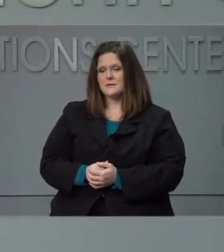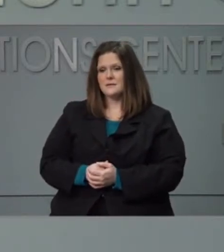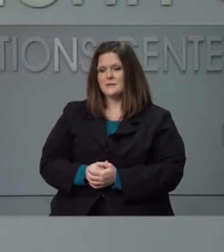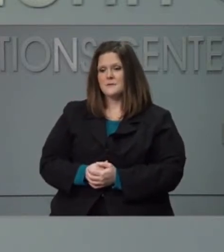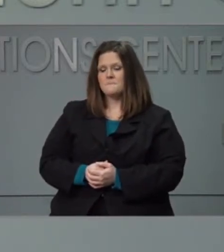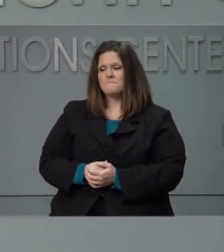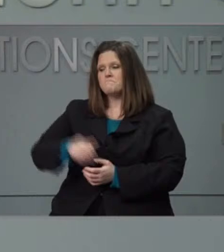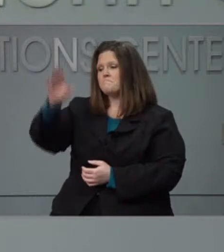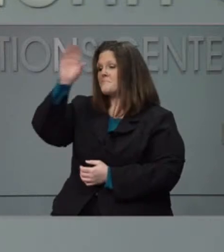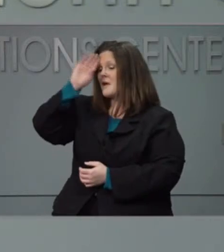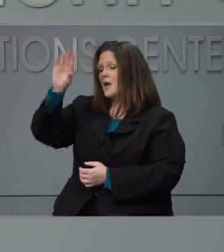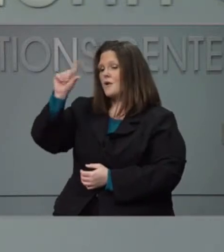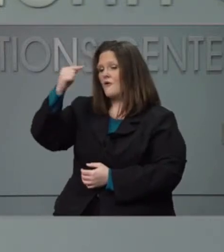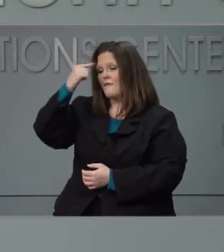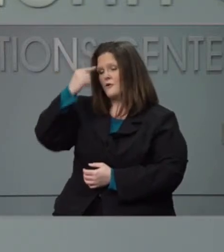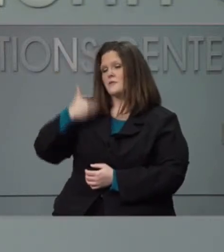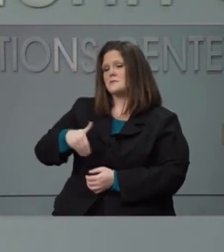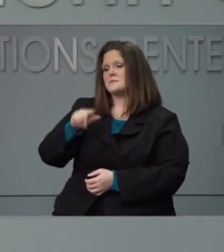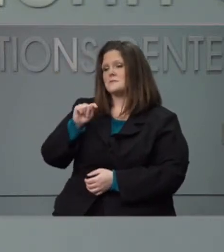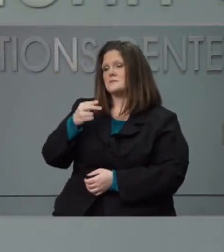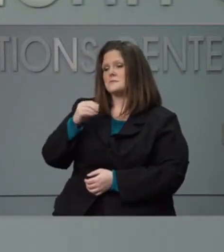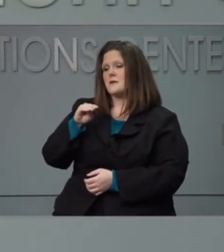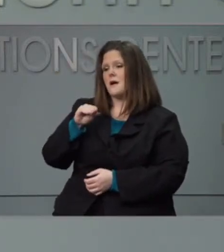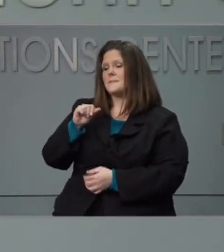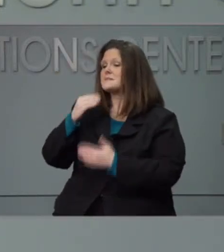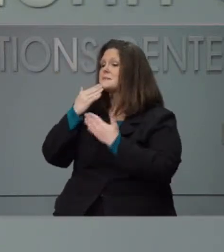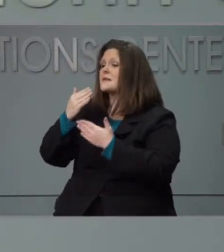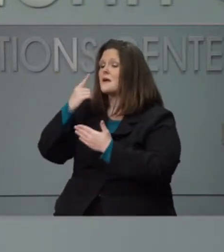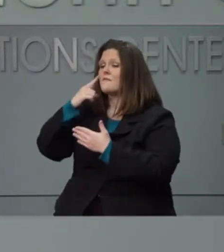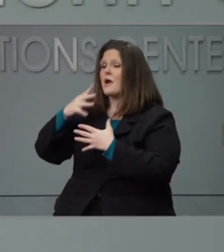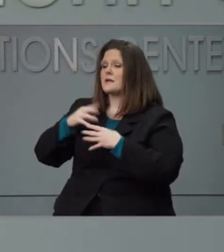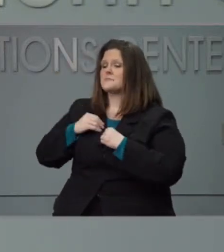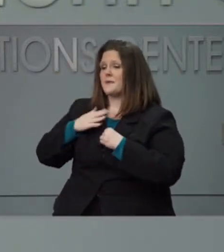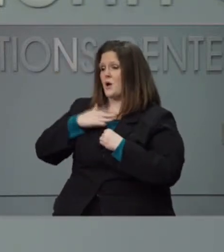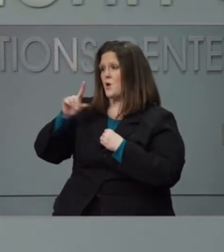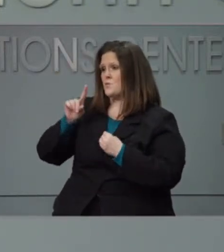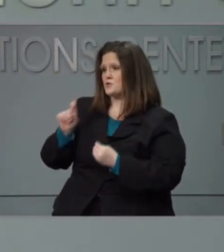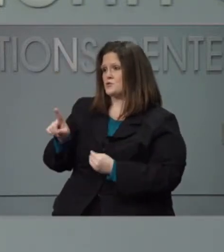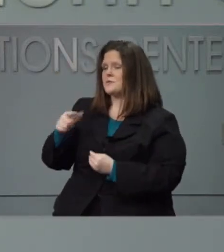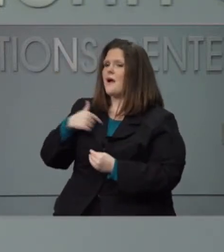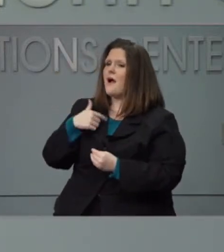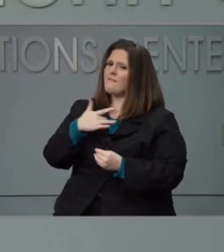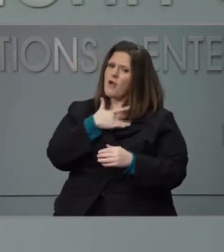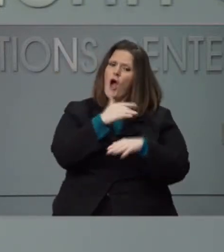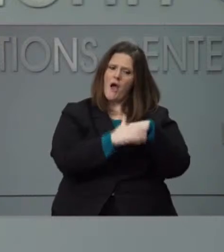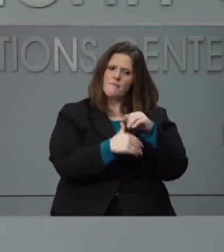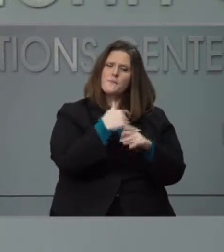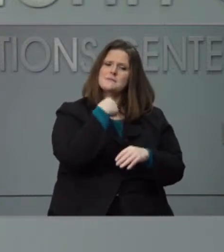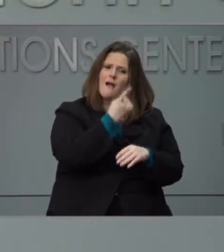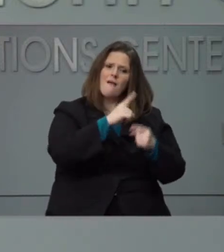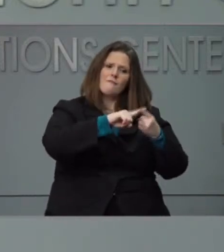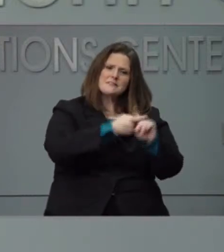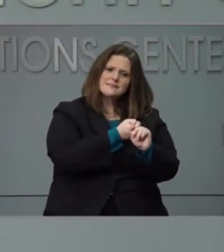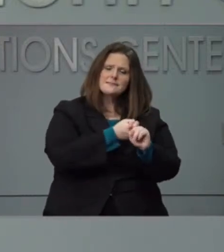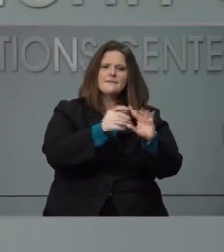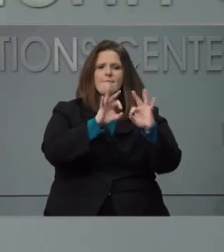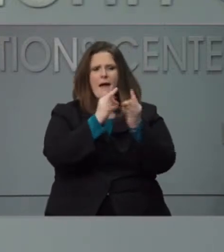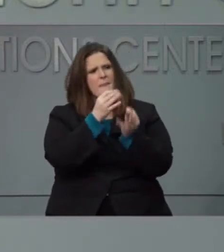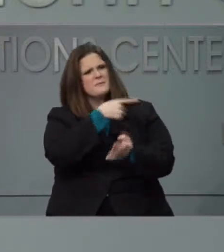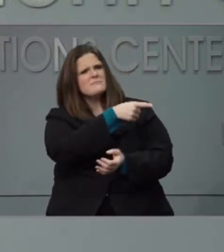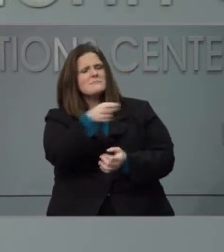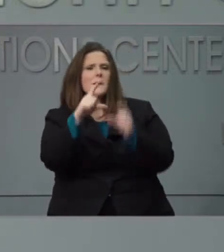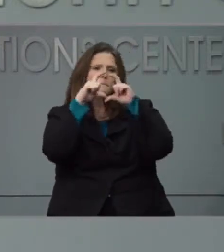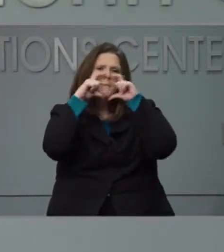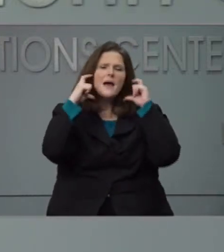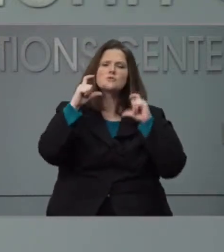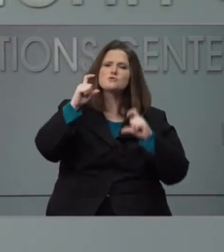Hi, Governor. Thank you for taking my question. I feel comfortable telling my friends, telling my family, they should be wearing a mask